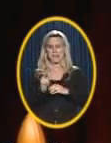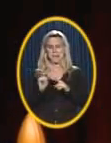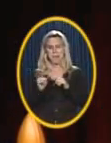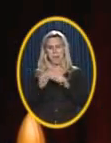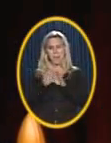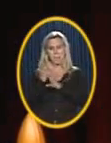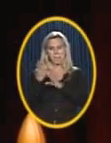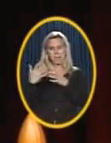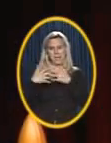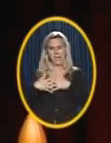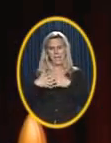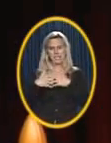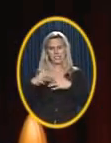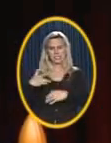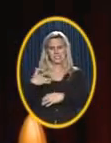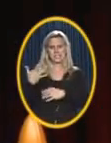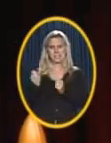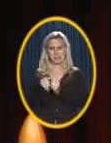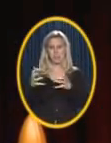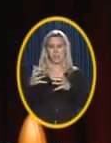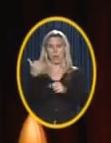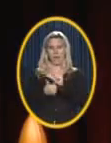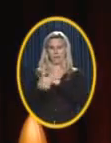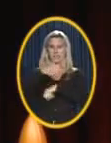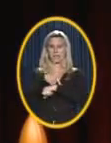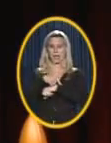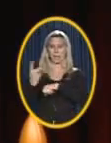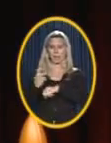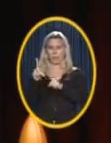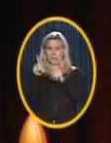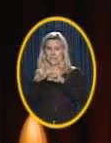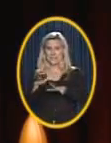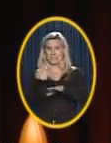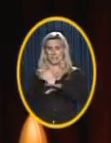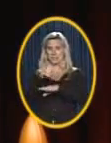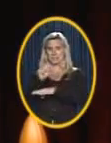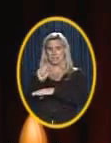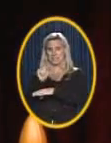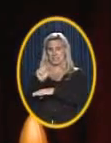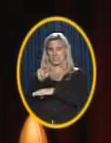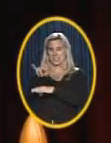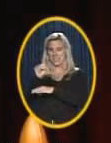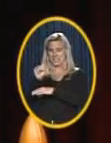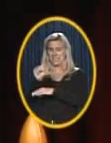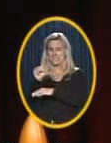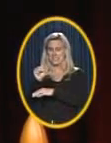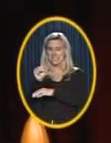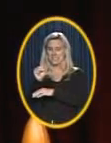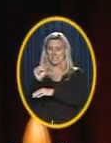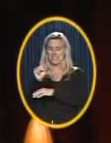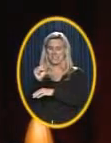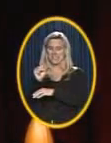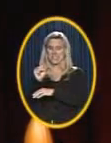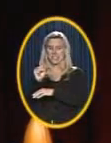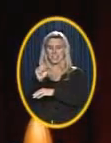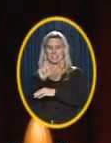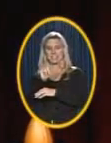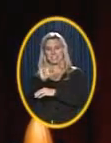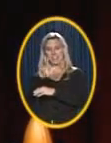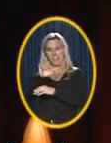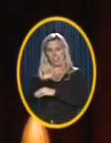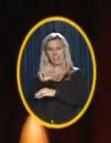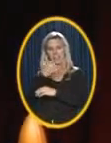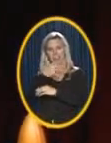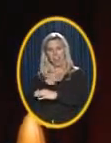the main engines tended to blow up every time we tested them over at Stennis. And as he indicated, the thermal protection system, or